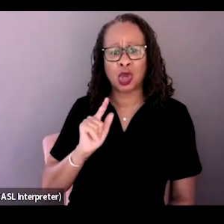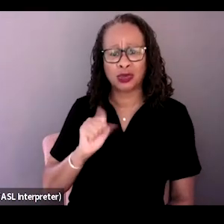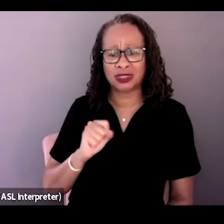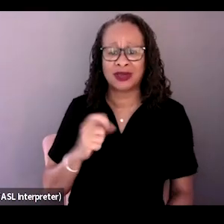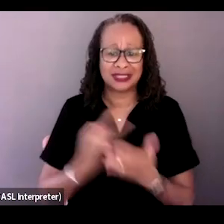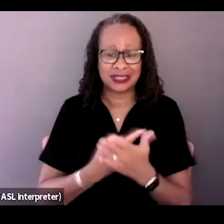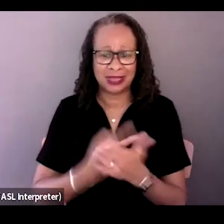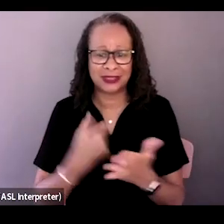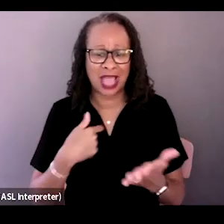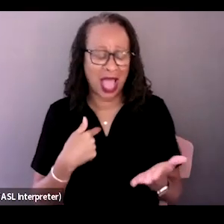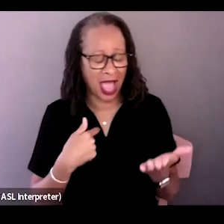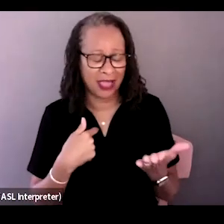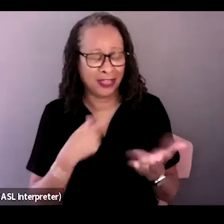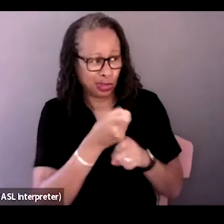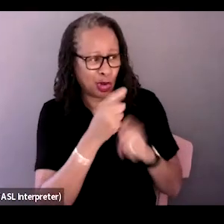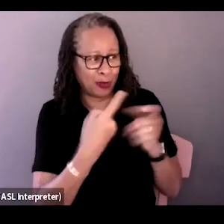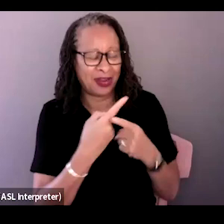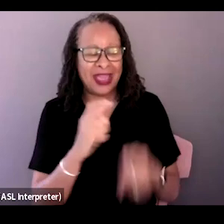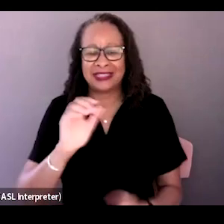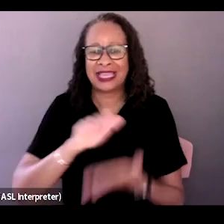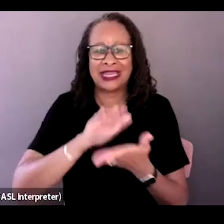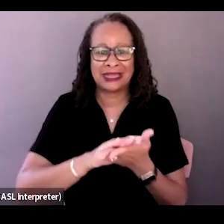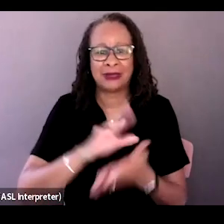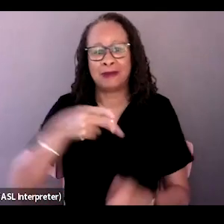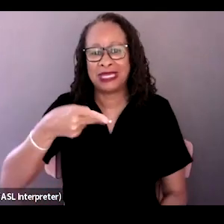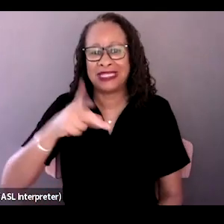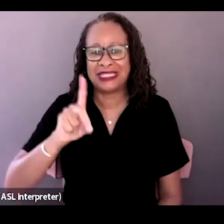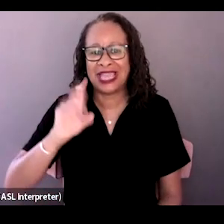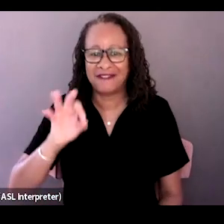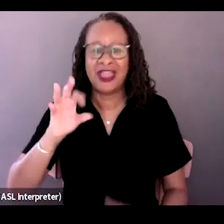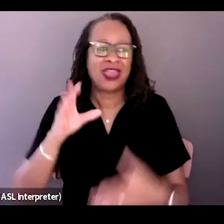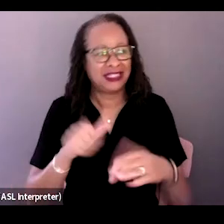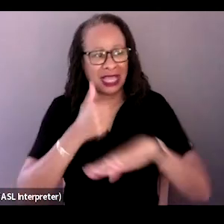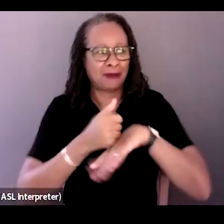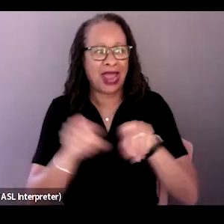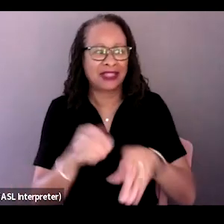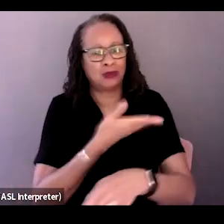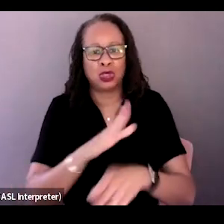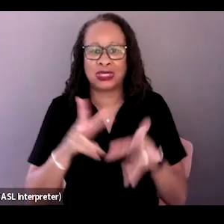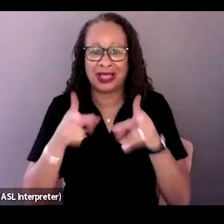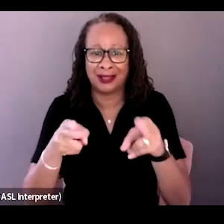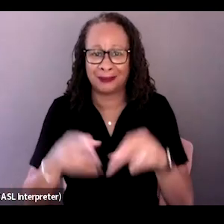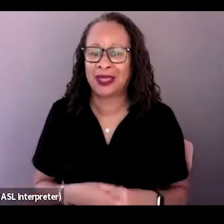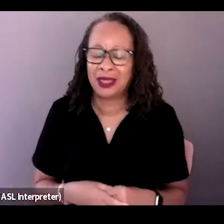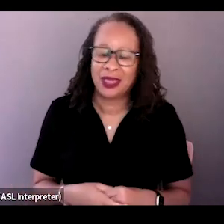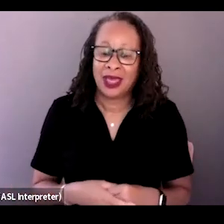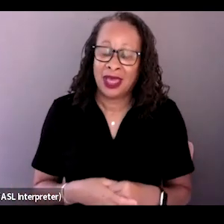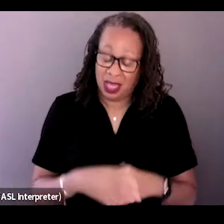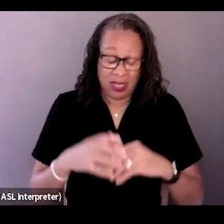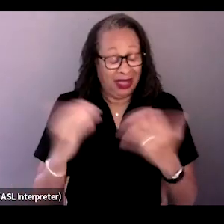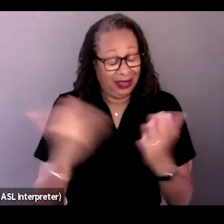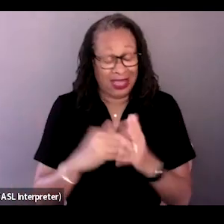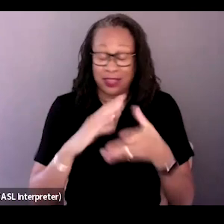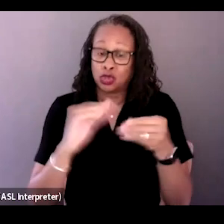It's like an academic PDF in the format of a music clip. But yeah, the story is very layered, and it's